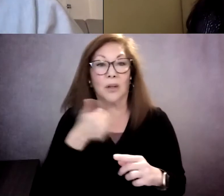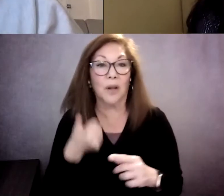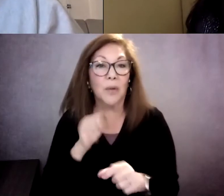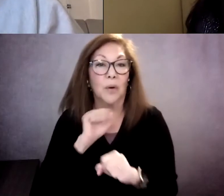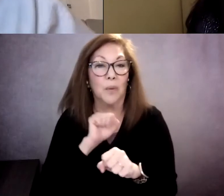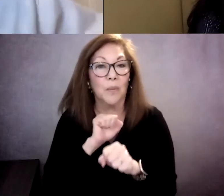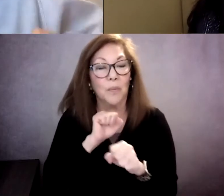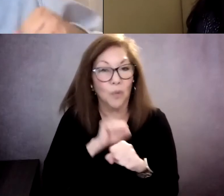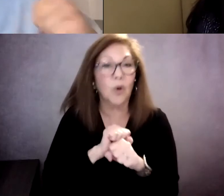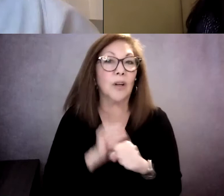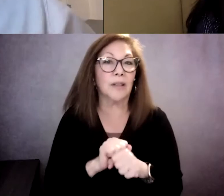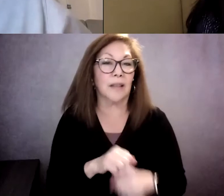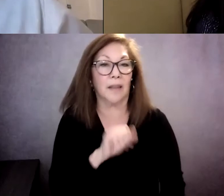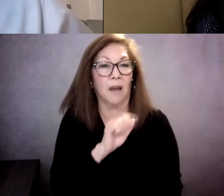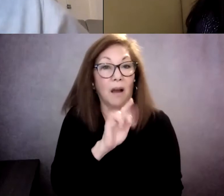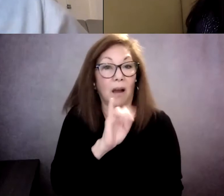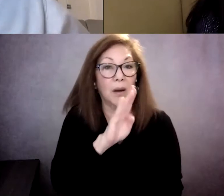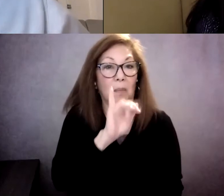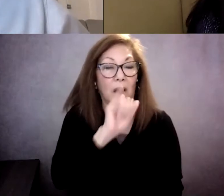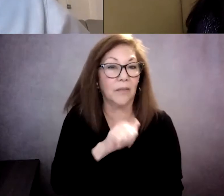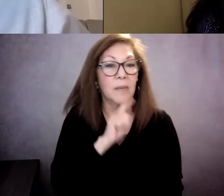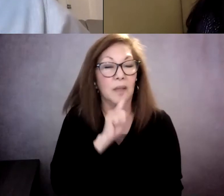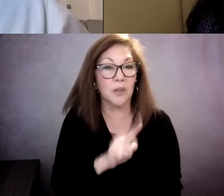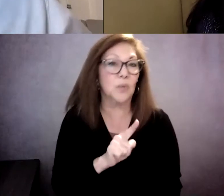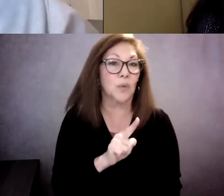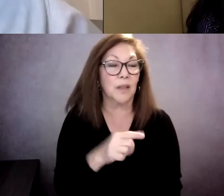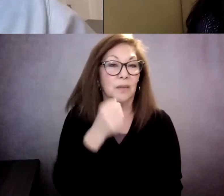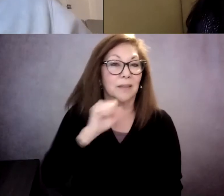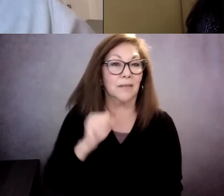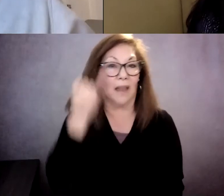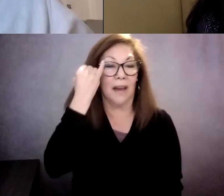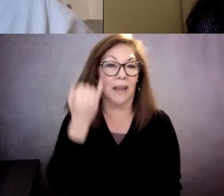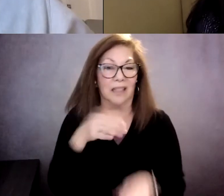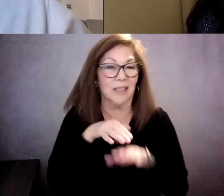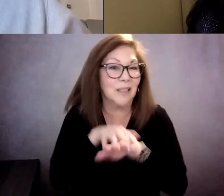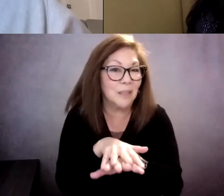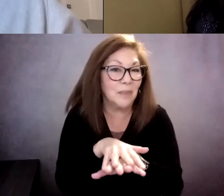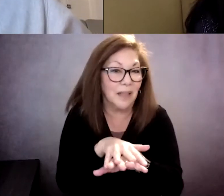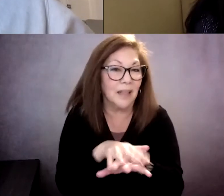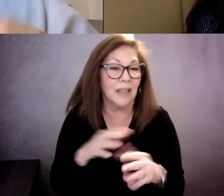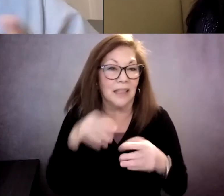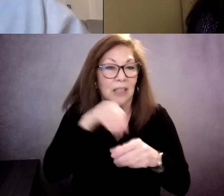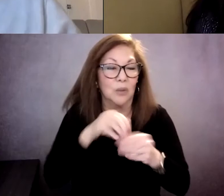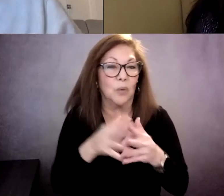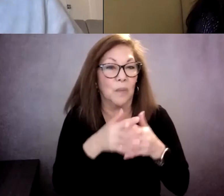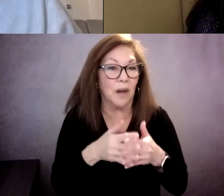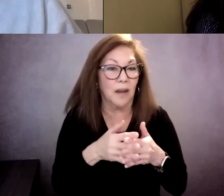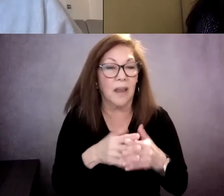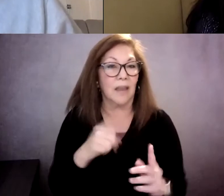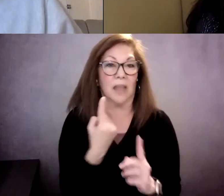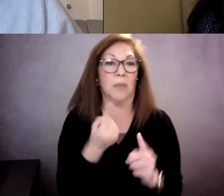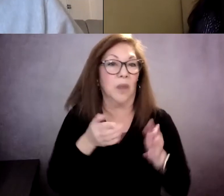mentioned, for example, Mm, that are so fiercely resistant to this idea of assimilating into America, and that being the only